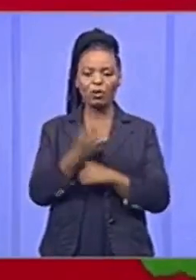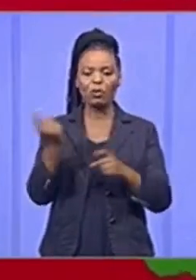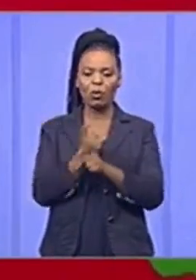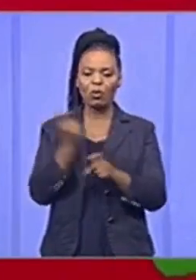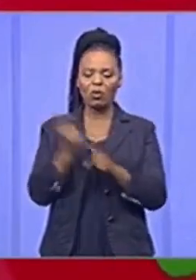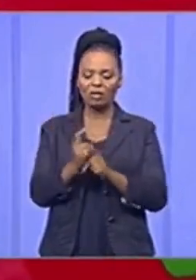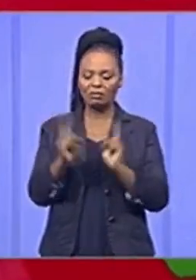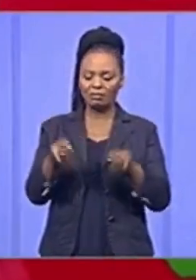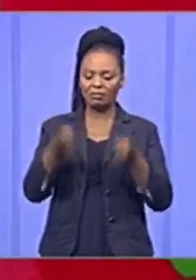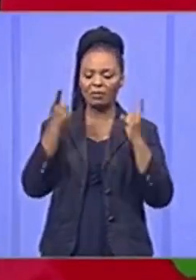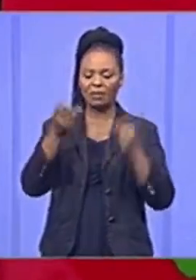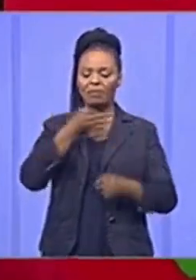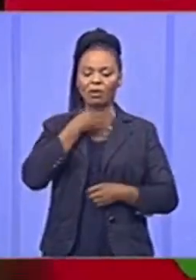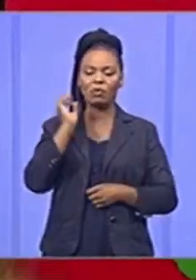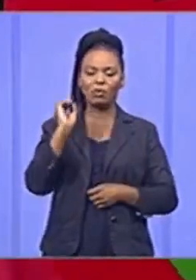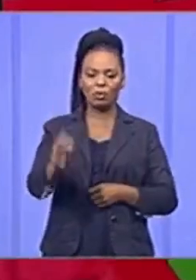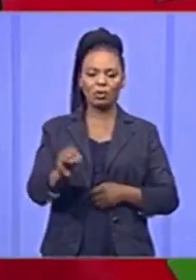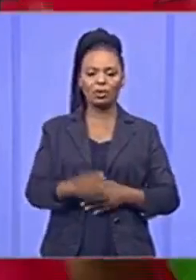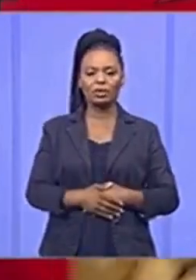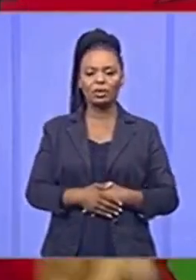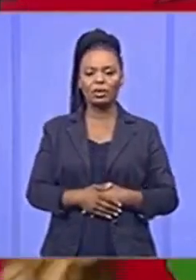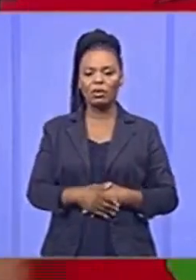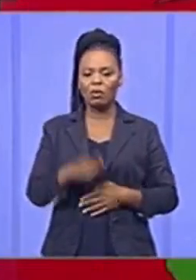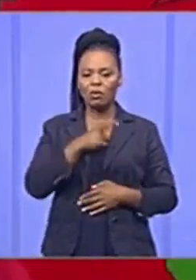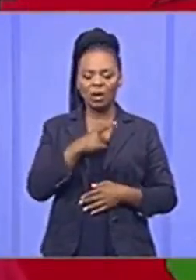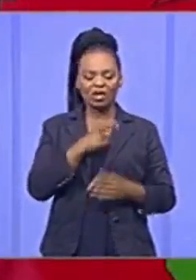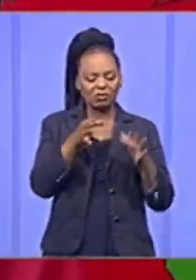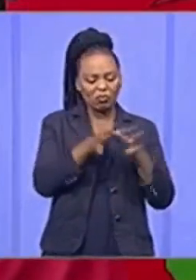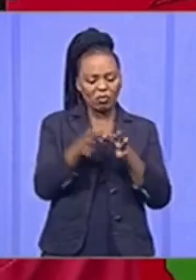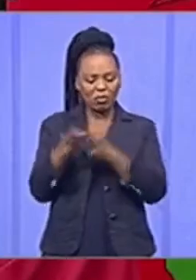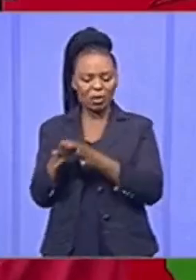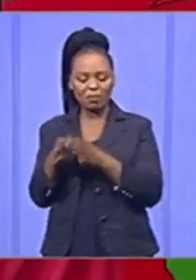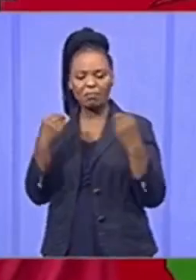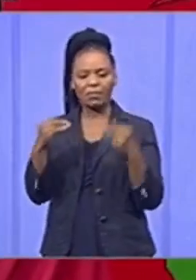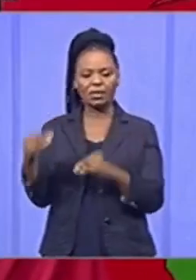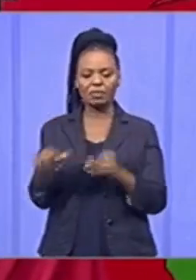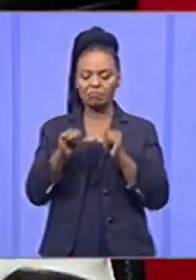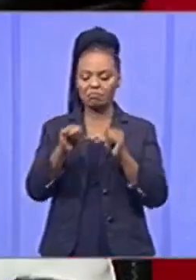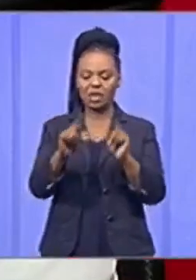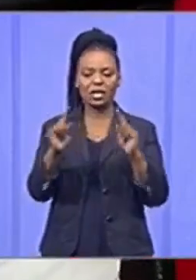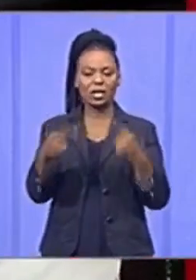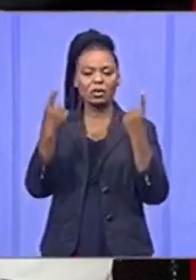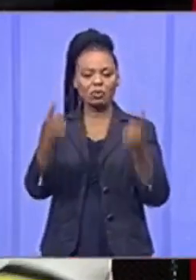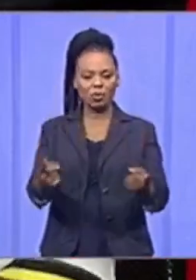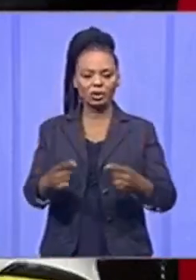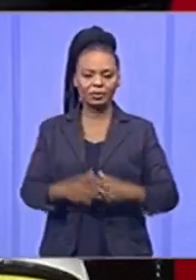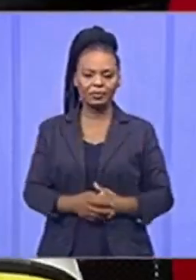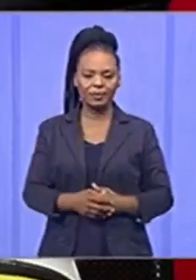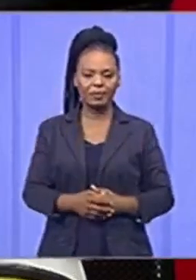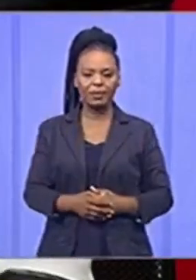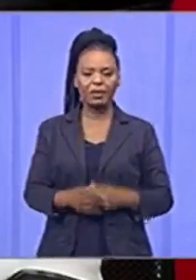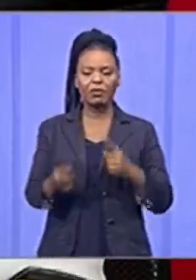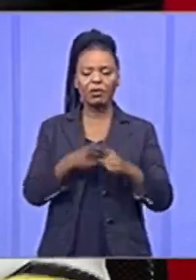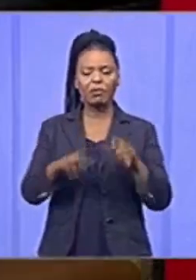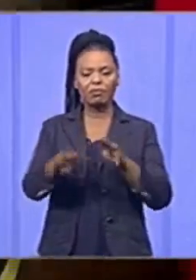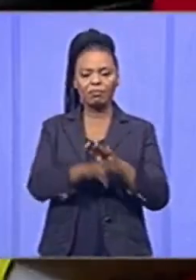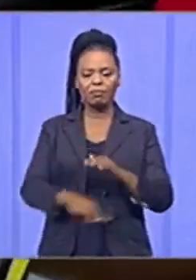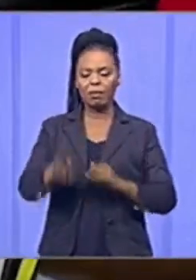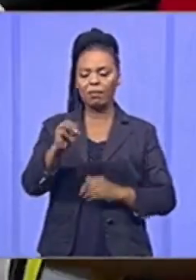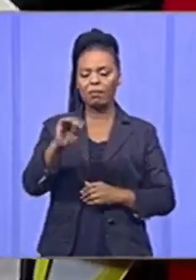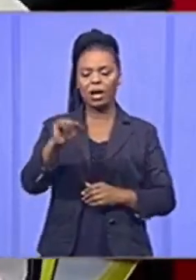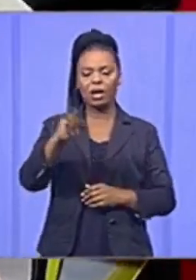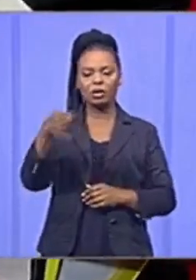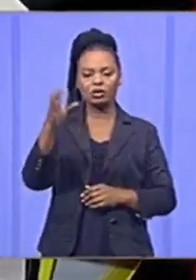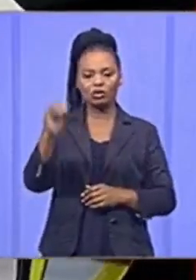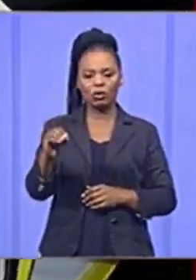the small and medium enterprises could no longer sustain. I'm from the village called Majamansu. It's just